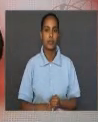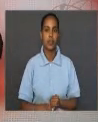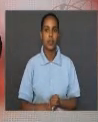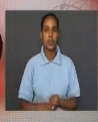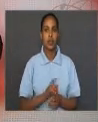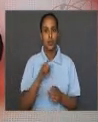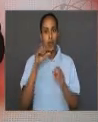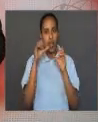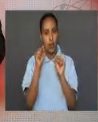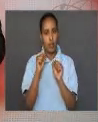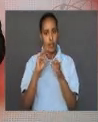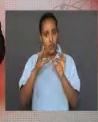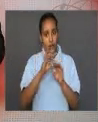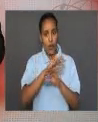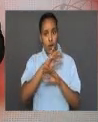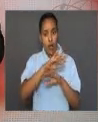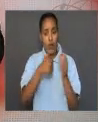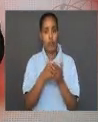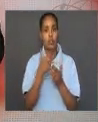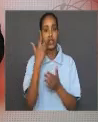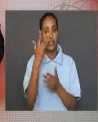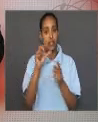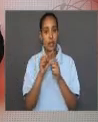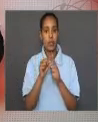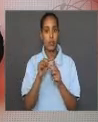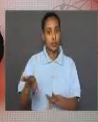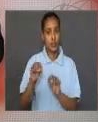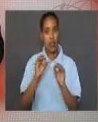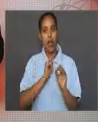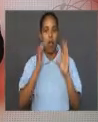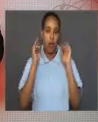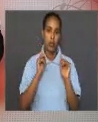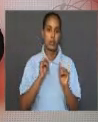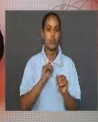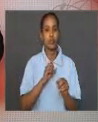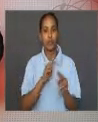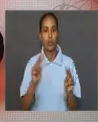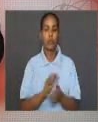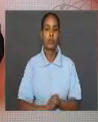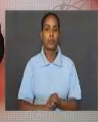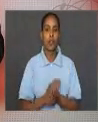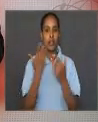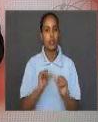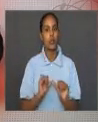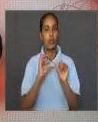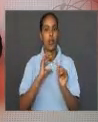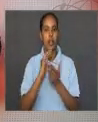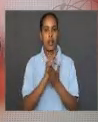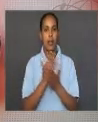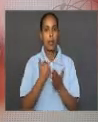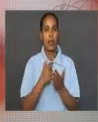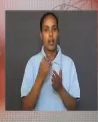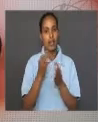Were you able to define all three terms, students? I hope so. Let us continue the lesson